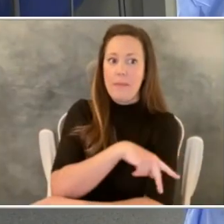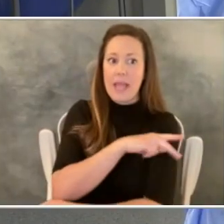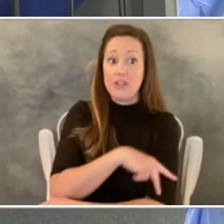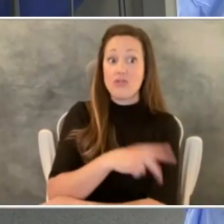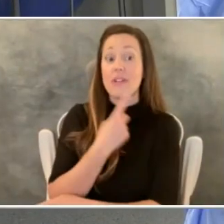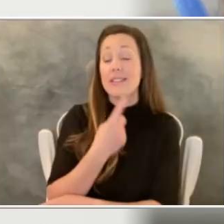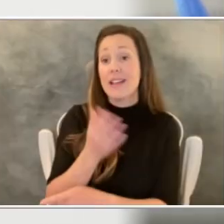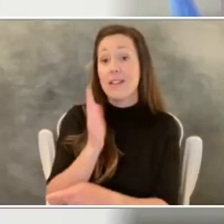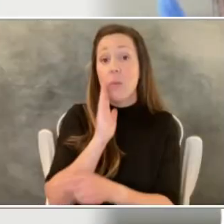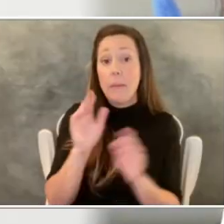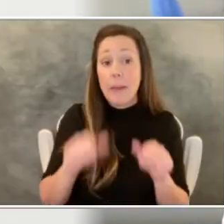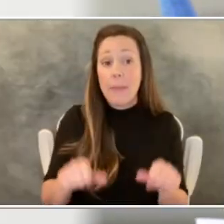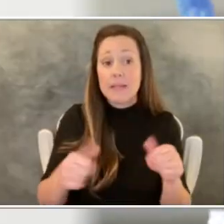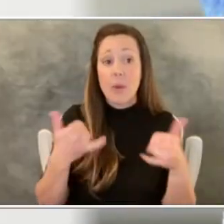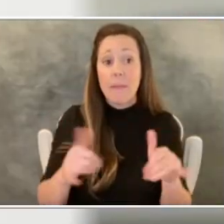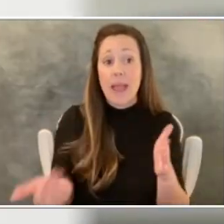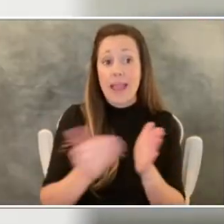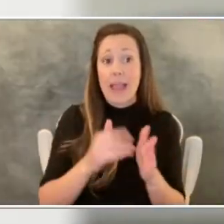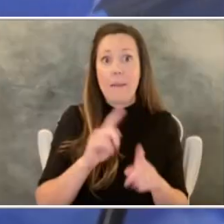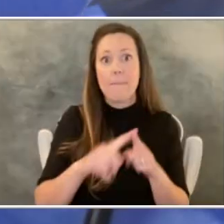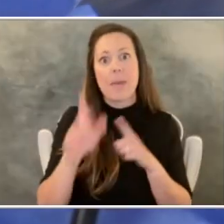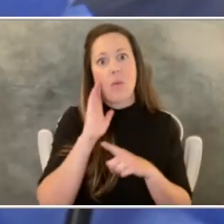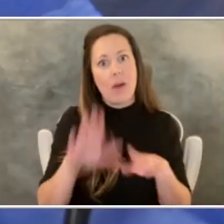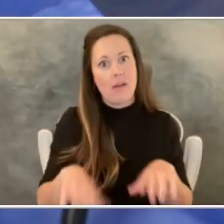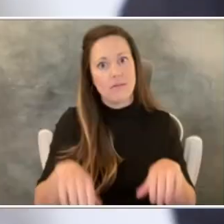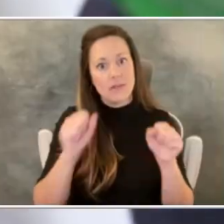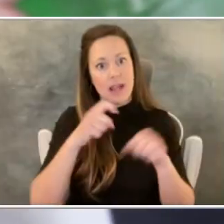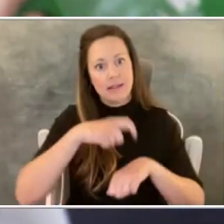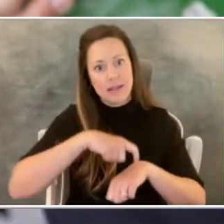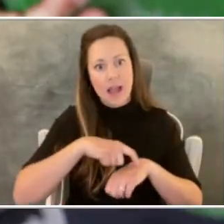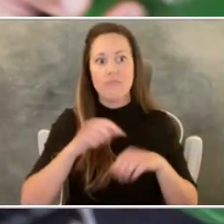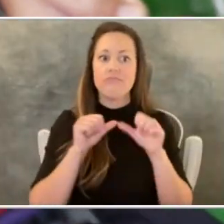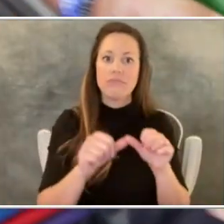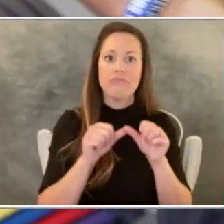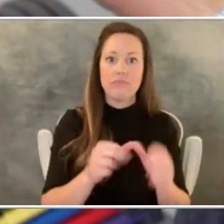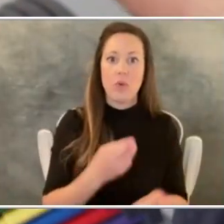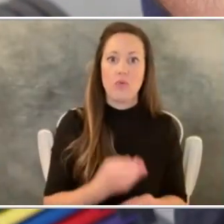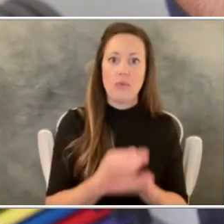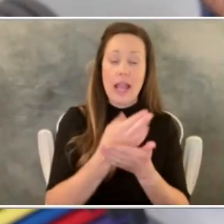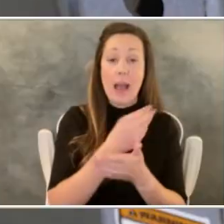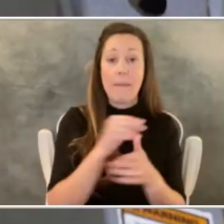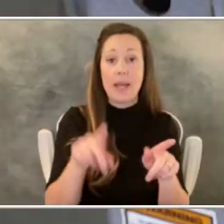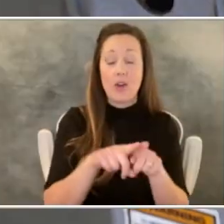again, but it was going to take some time, consistent rehab, and determination.